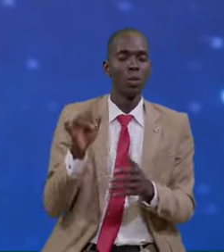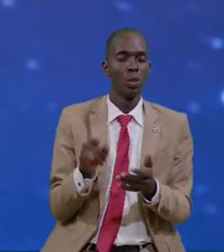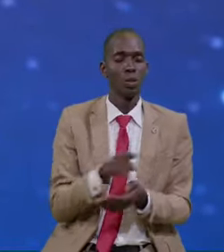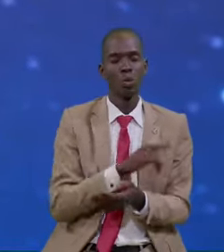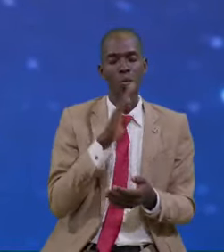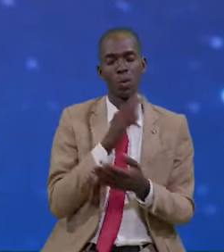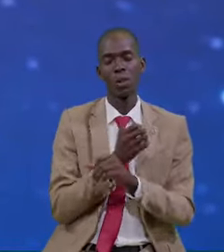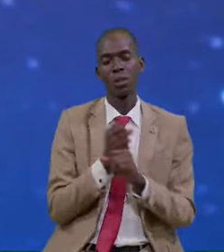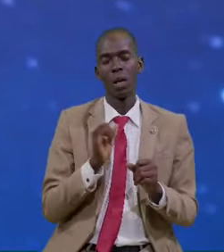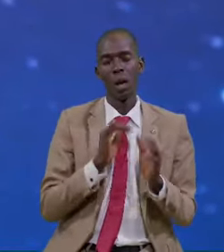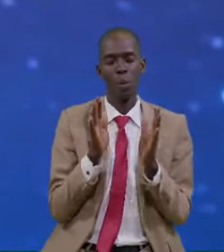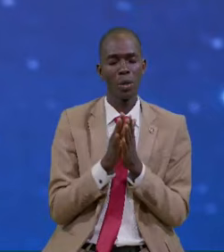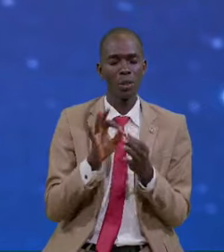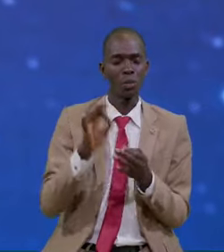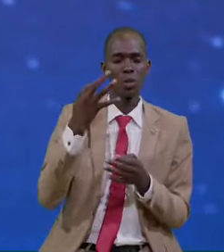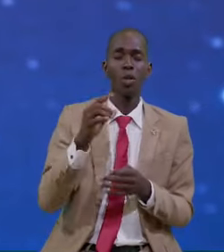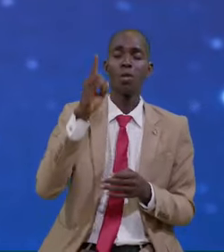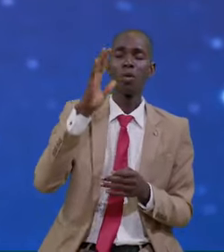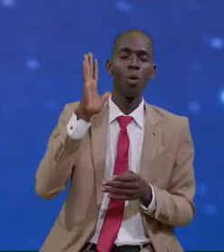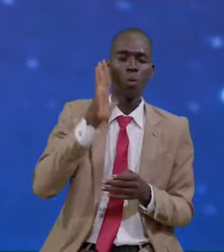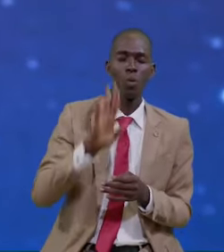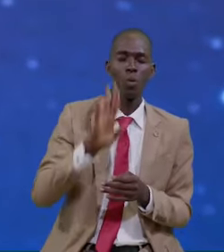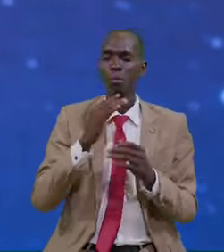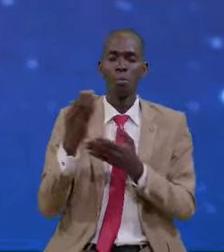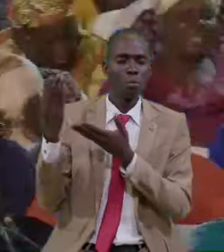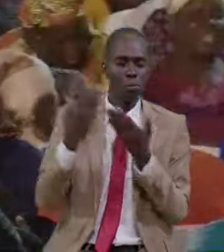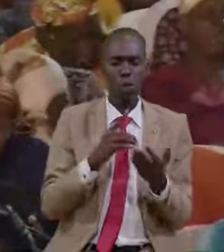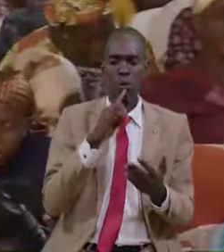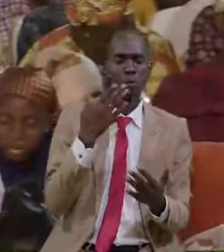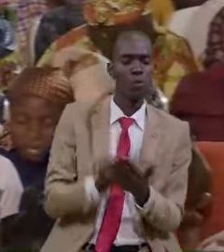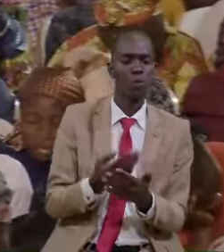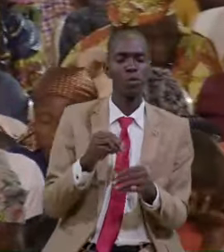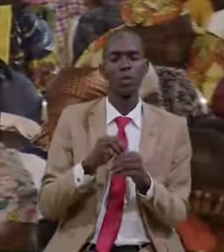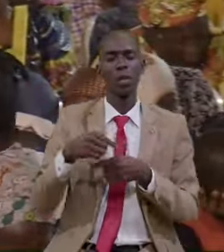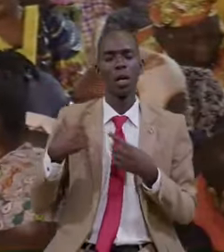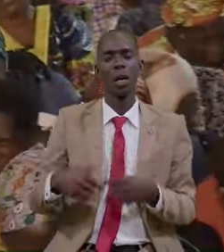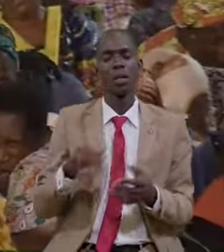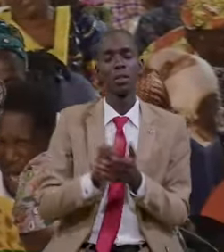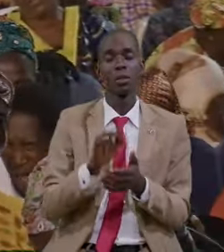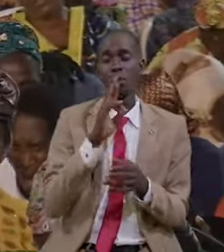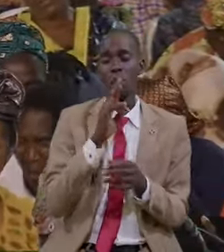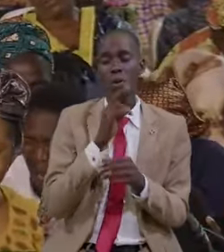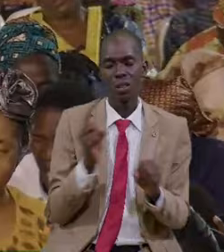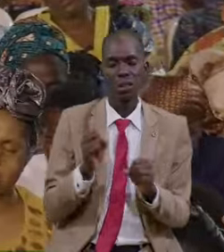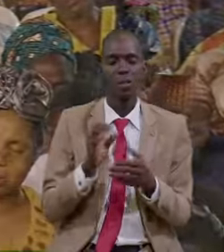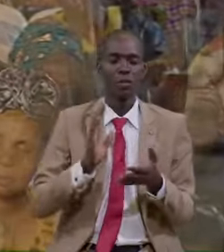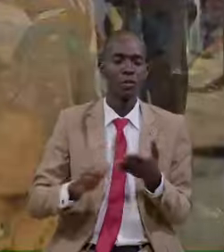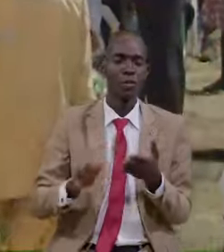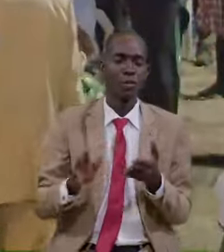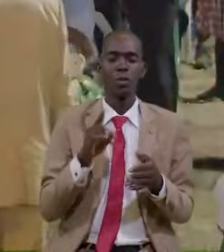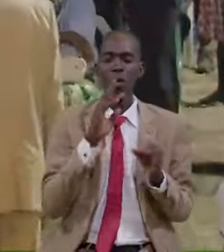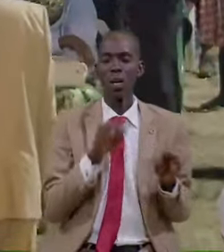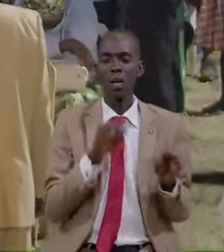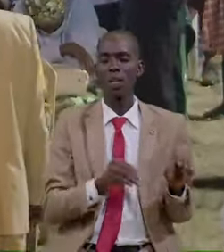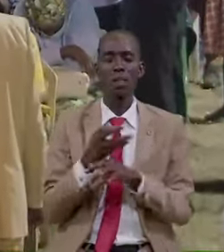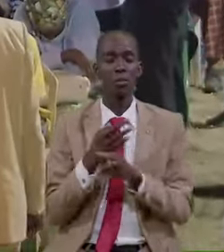in your heart now. You are saved. You are forgiven. You are set free. Eternal life is